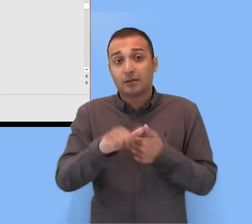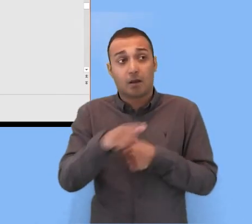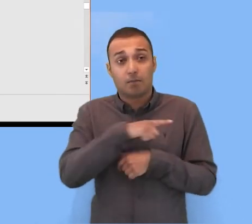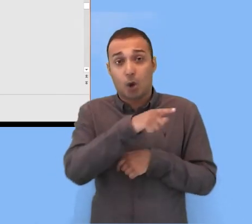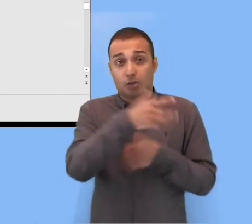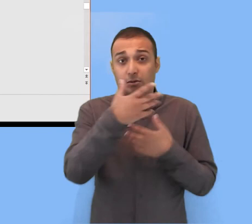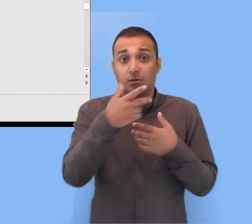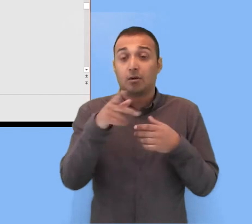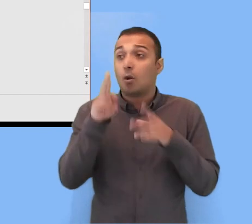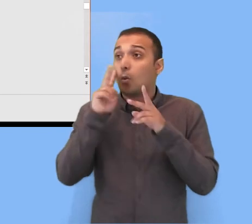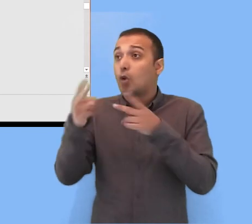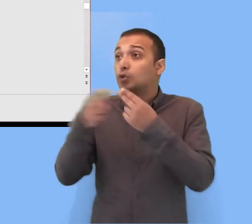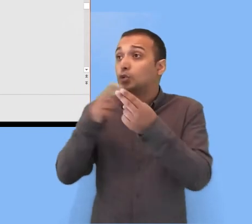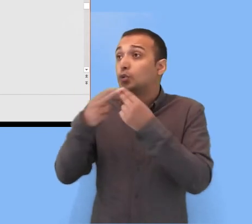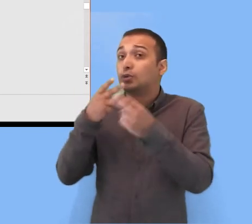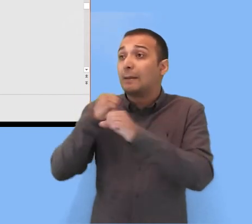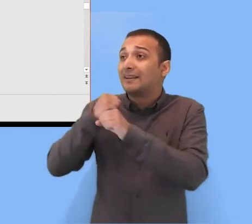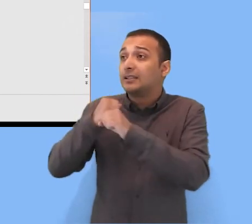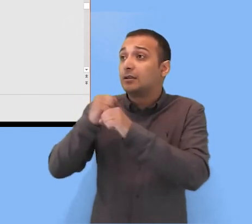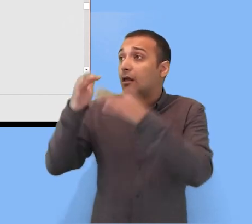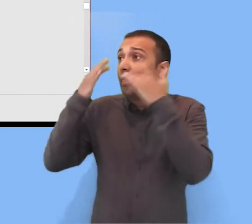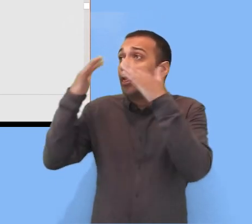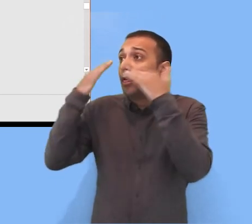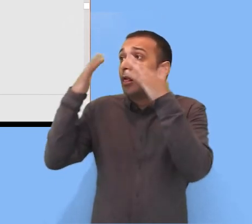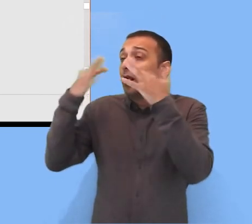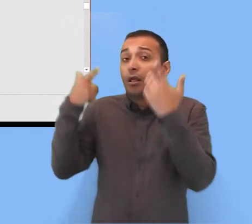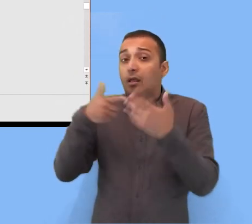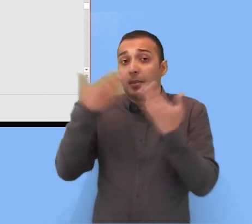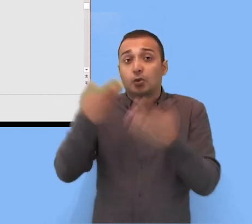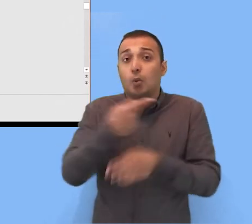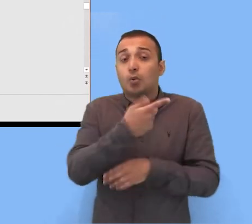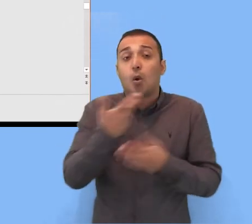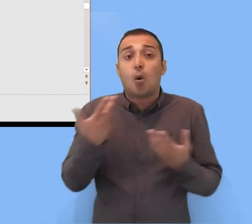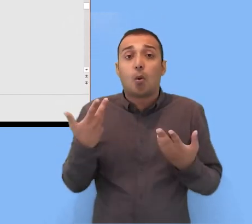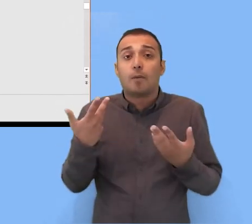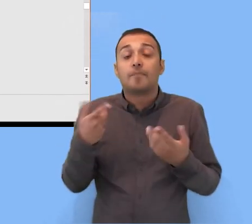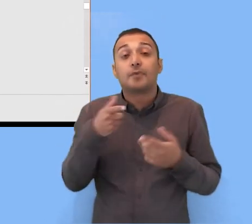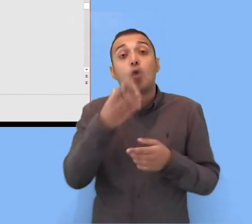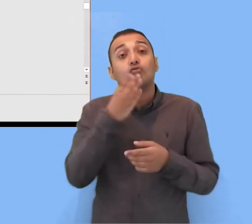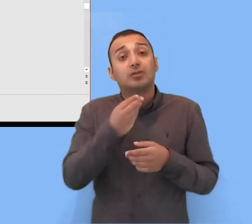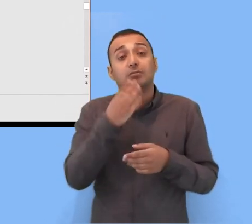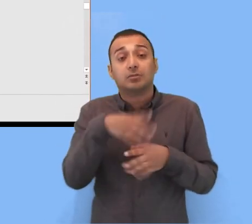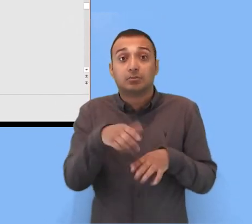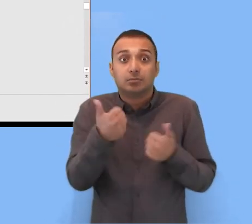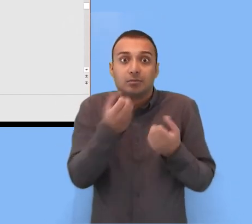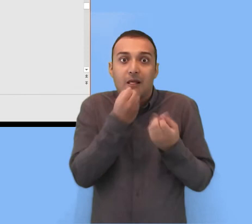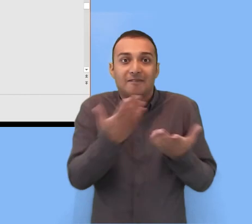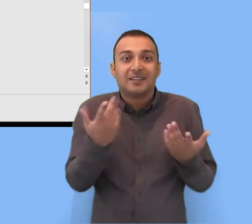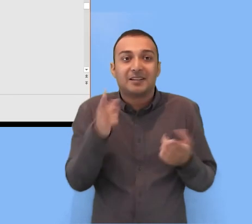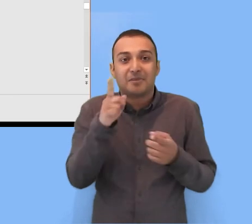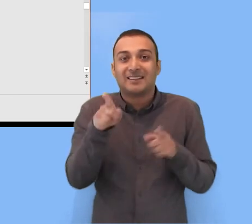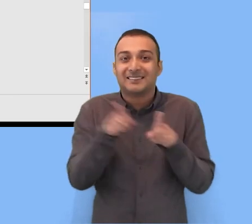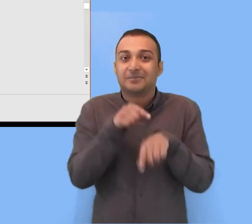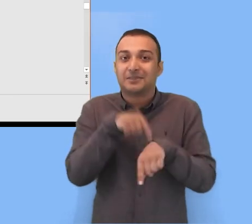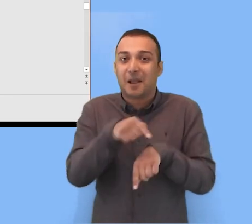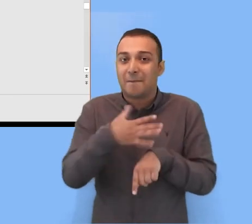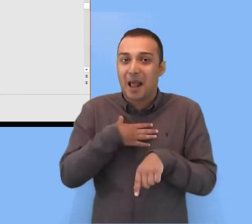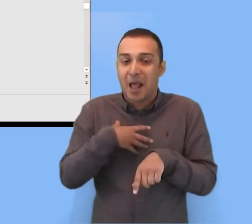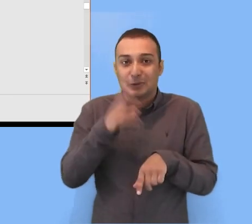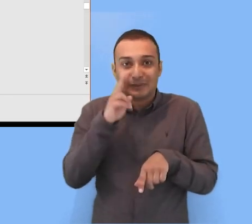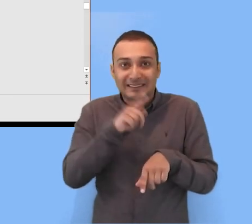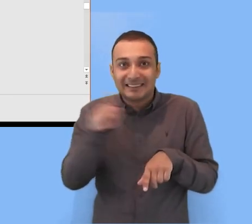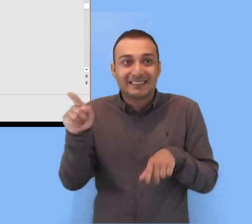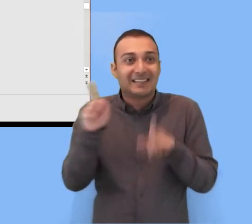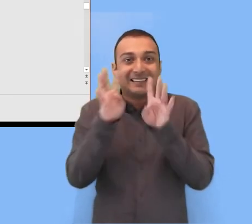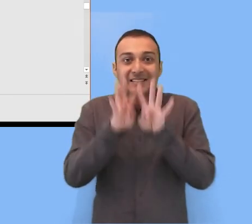sent home some keywords to learn, and that was good. But it would have been nice to have keywords for Diwali, Chinese New Year,